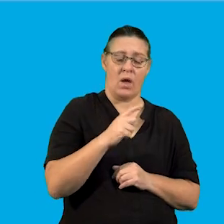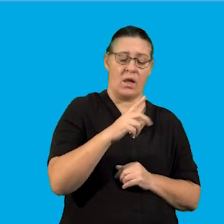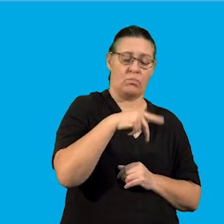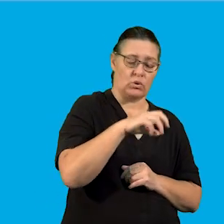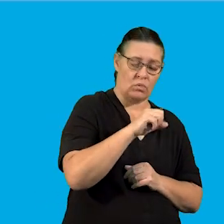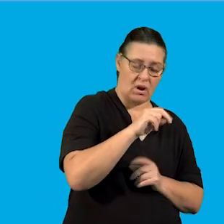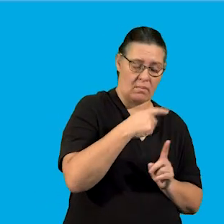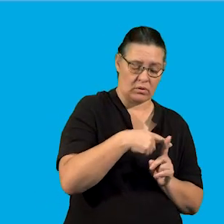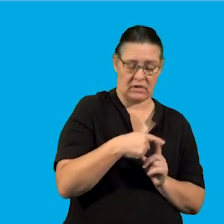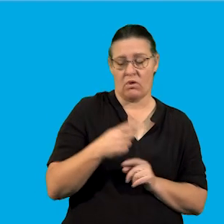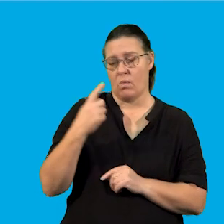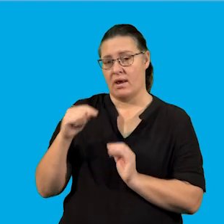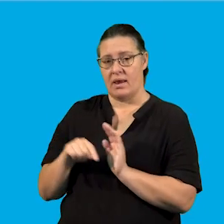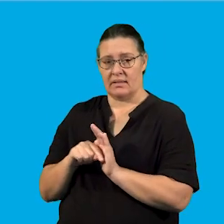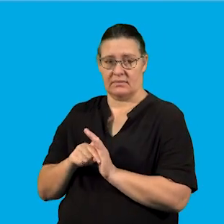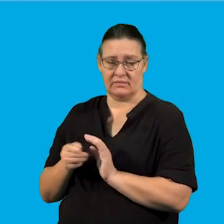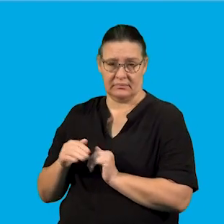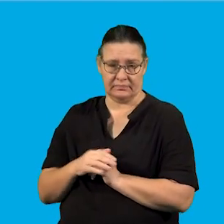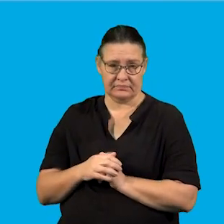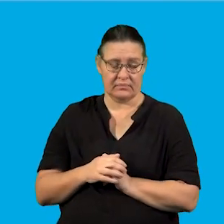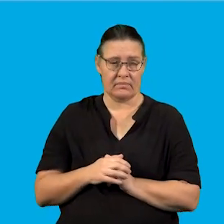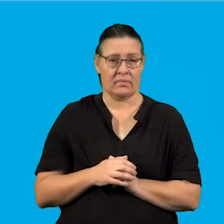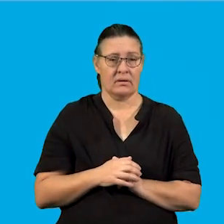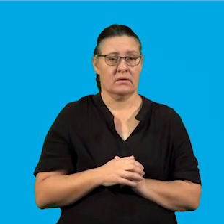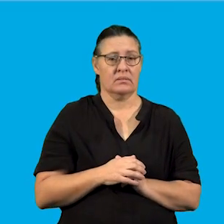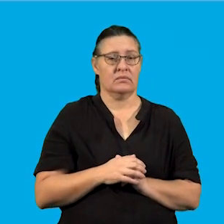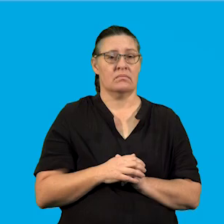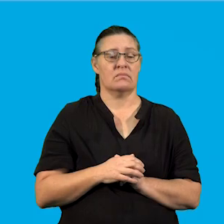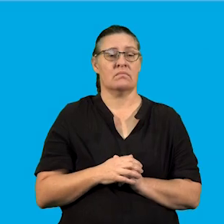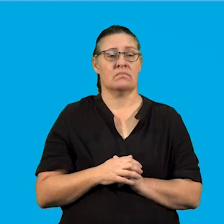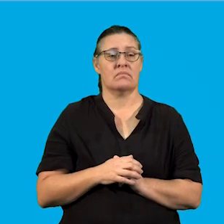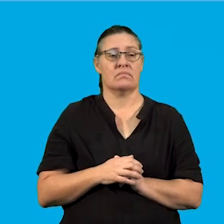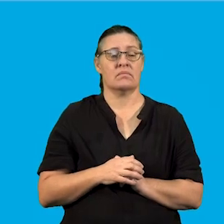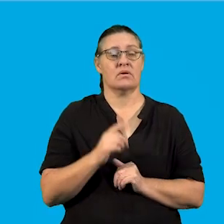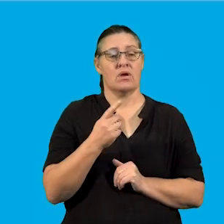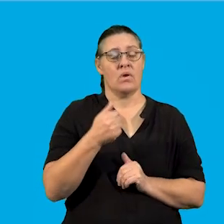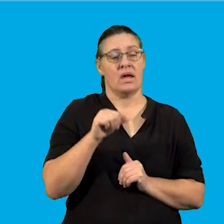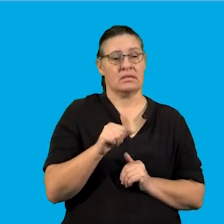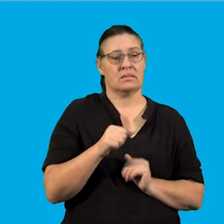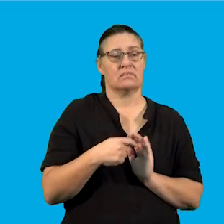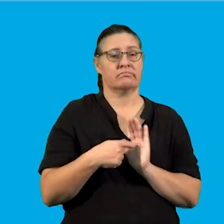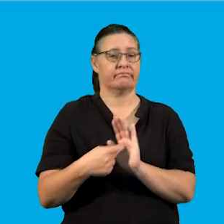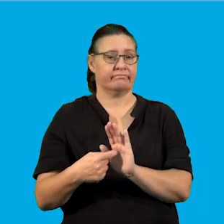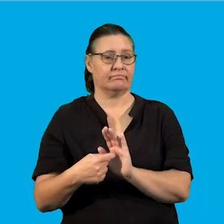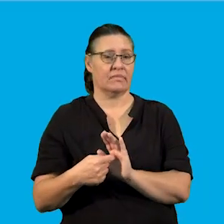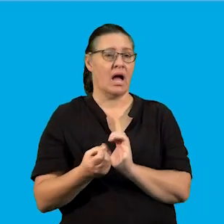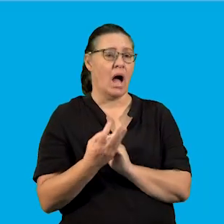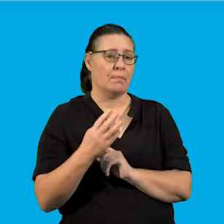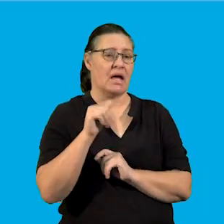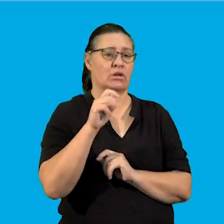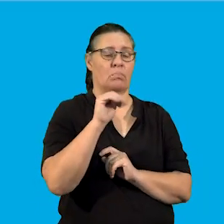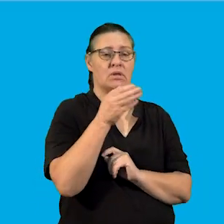neutron in the nucleus. So next question. We need to indicate the number of atoms of the mentioned substances